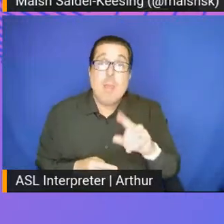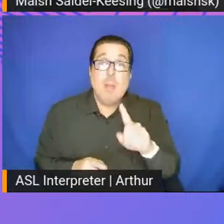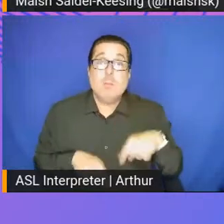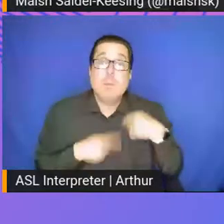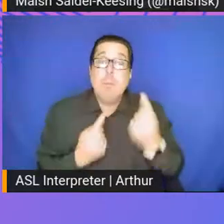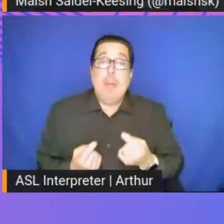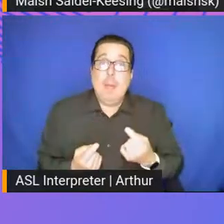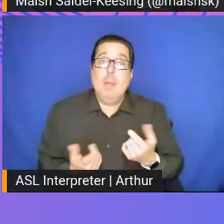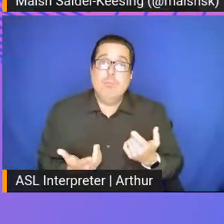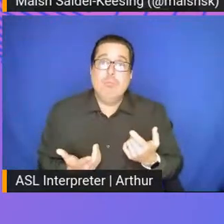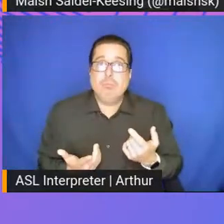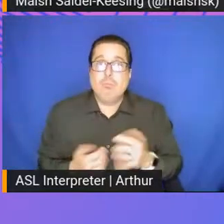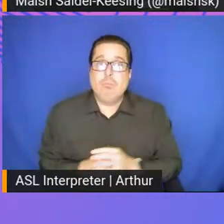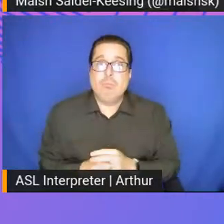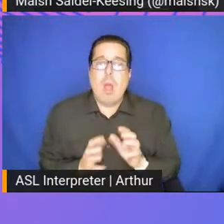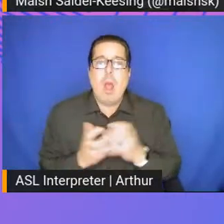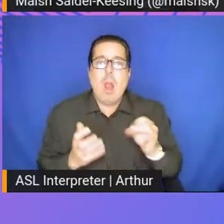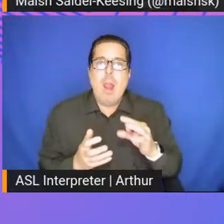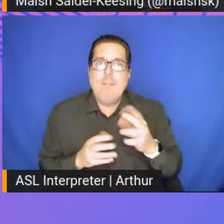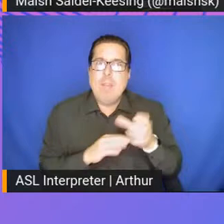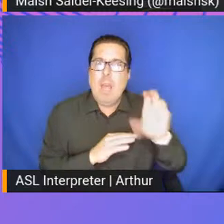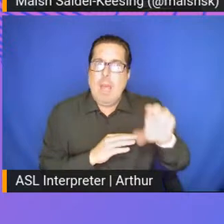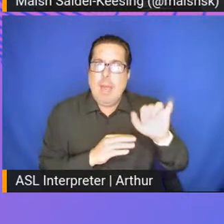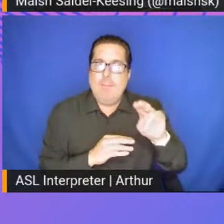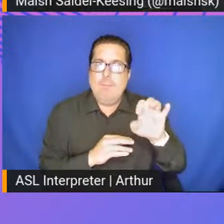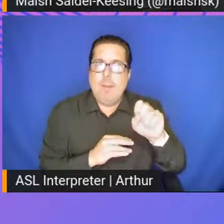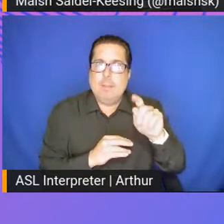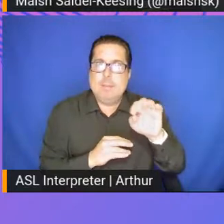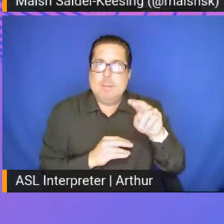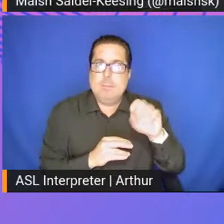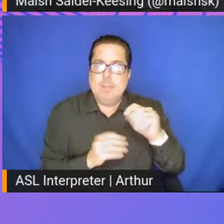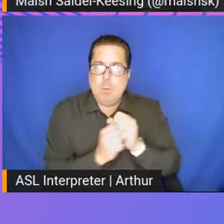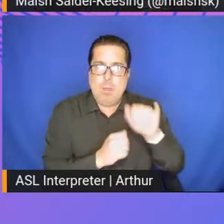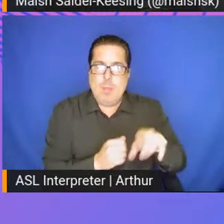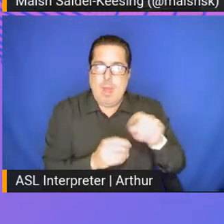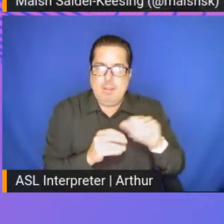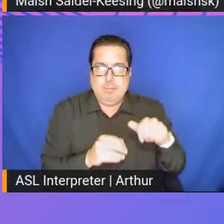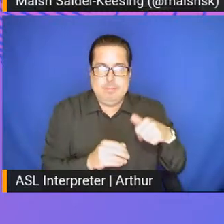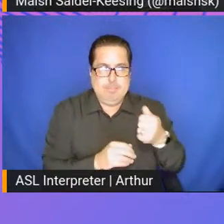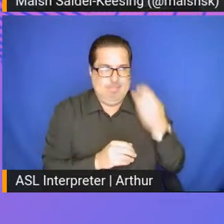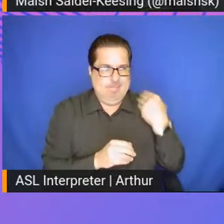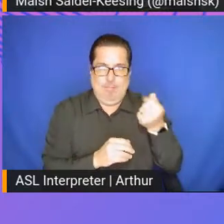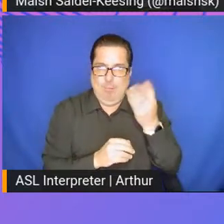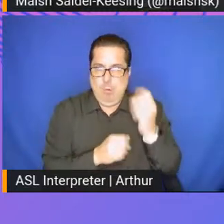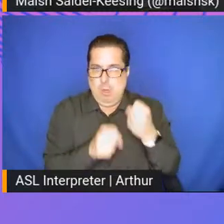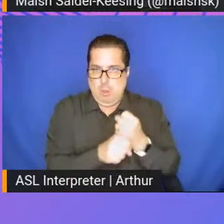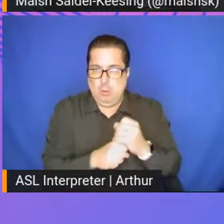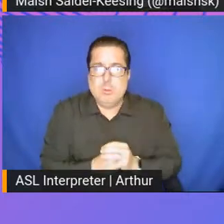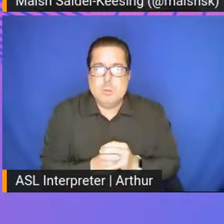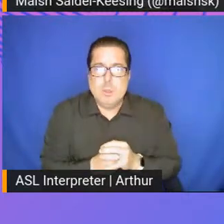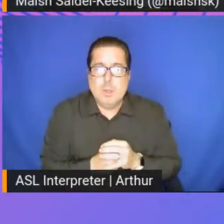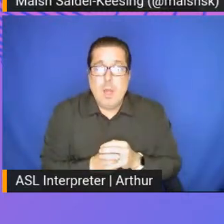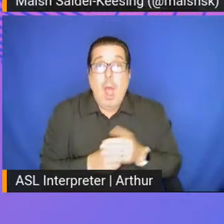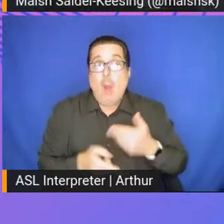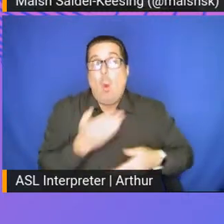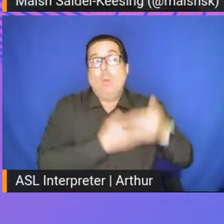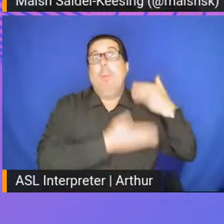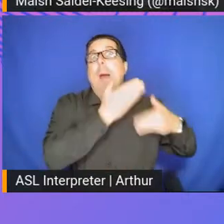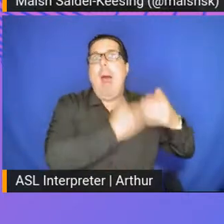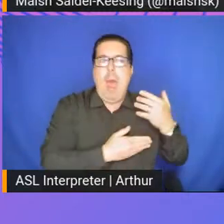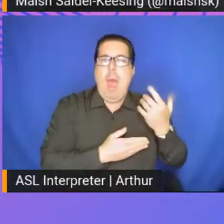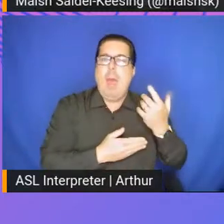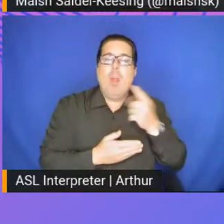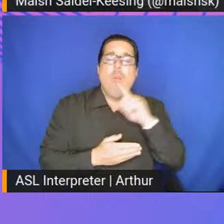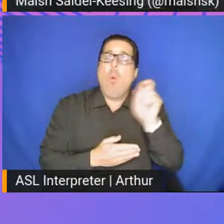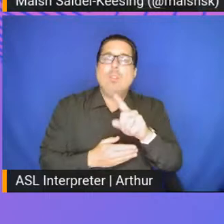a lot of investment in that in the last couple of years, and it goes back to why did we make that